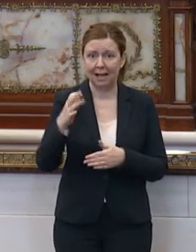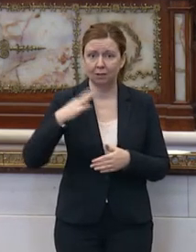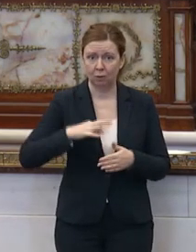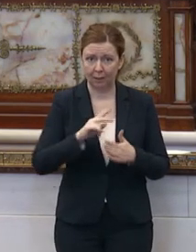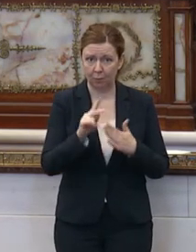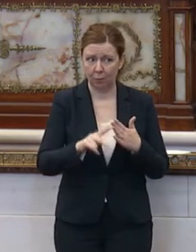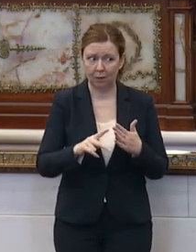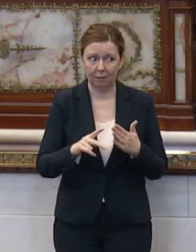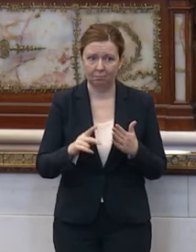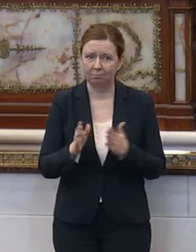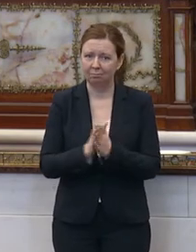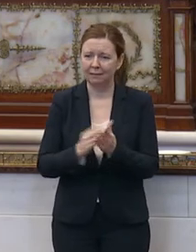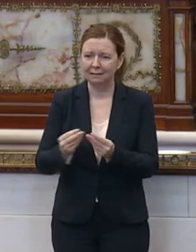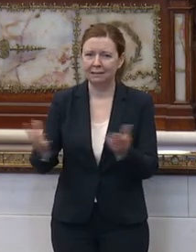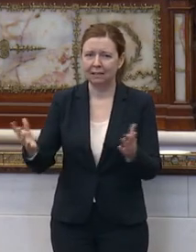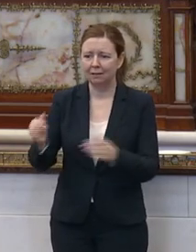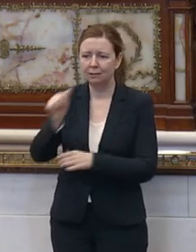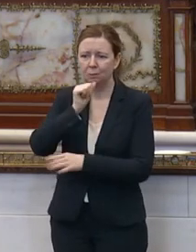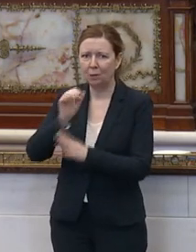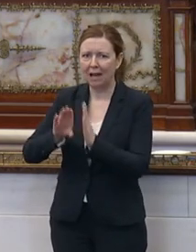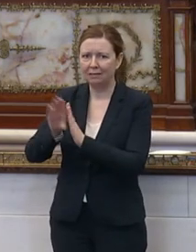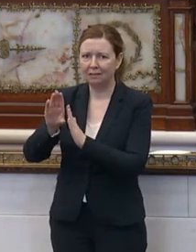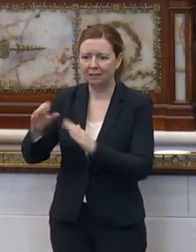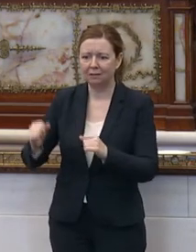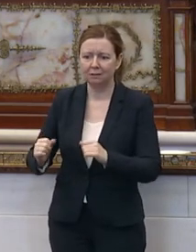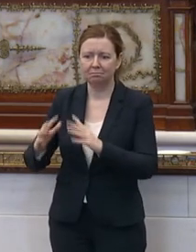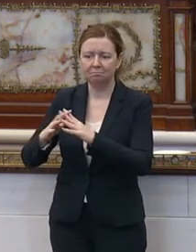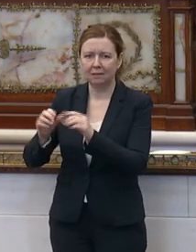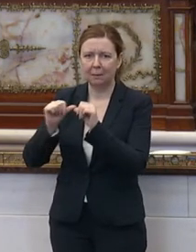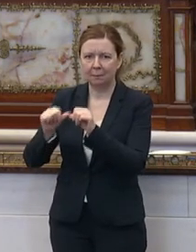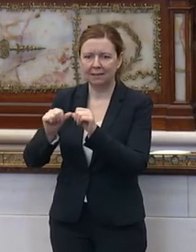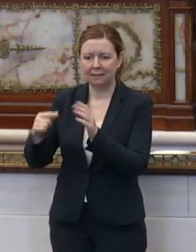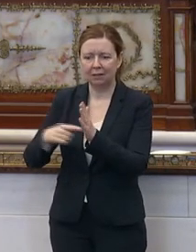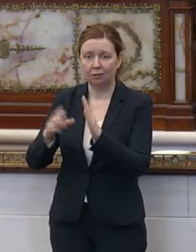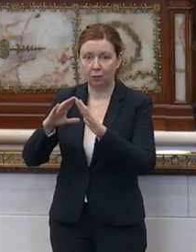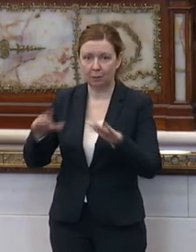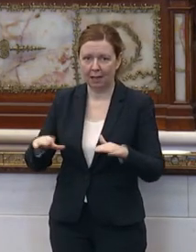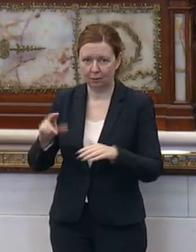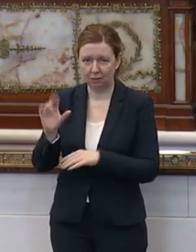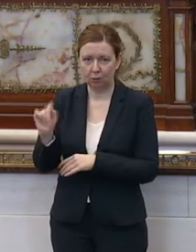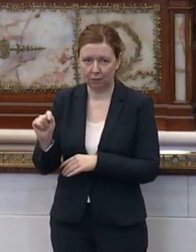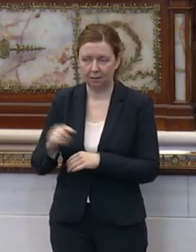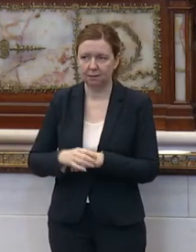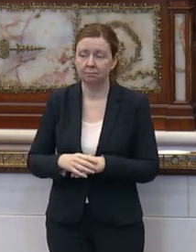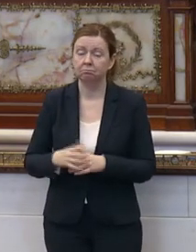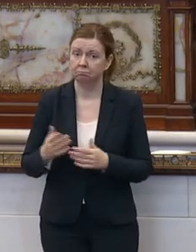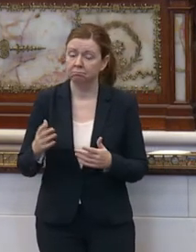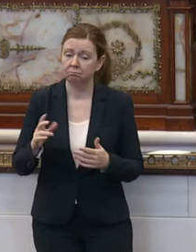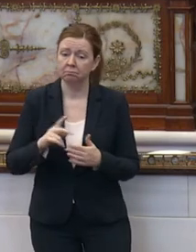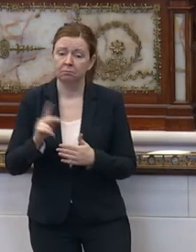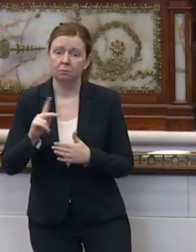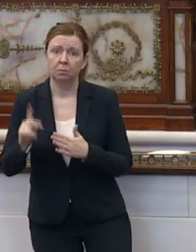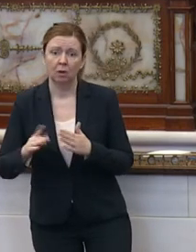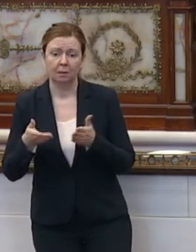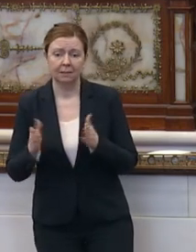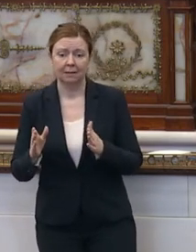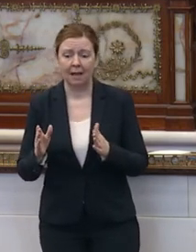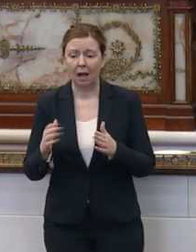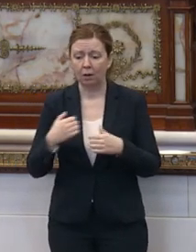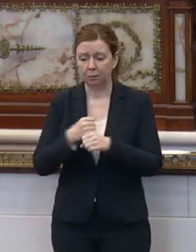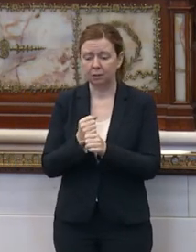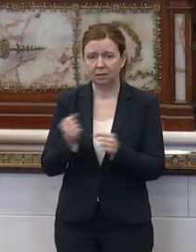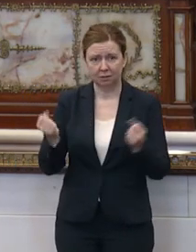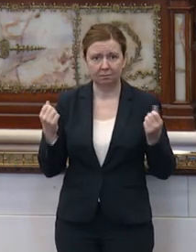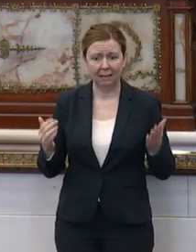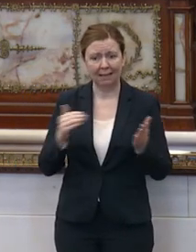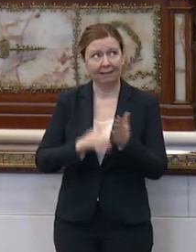Program have incentivized private developers to create and maintain affordable housing units. While these programs have allowed the production